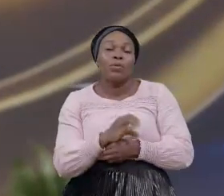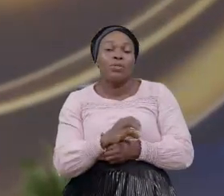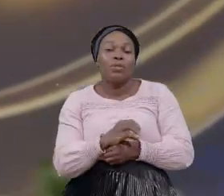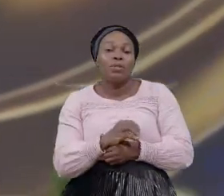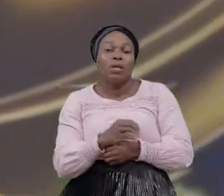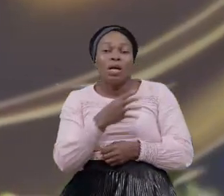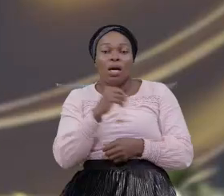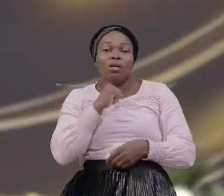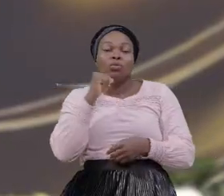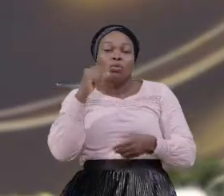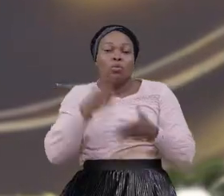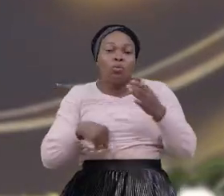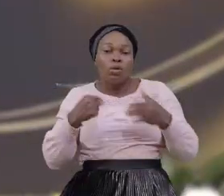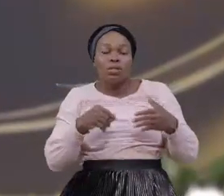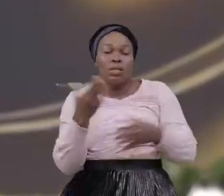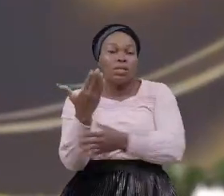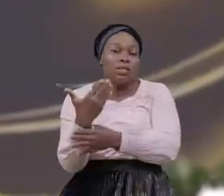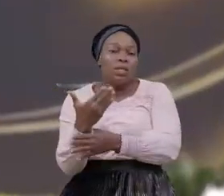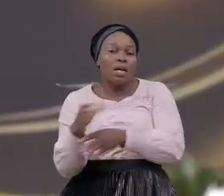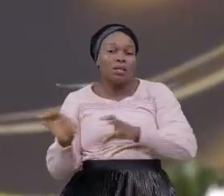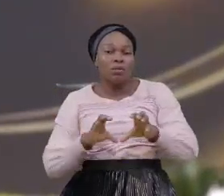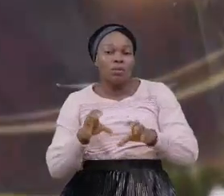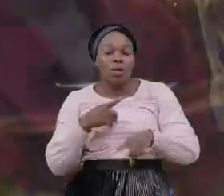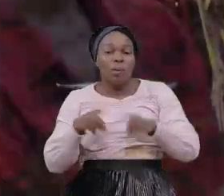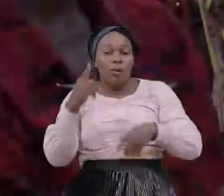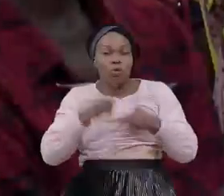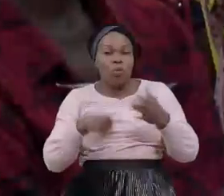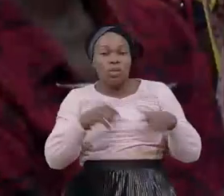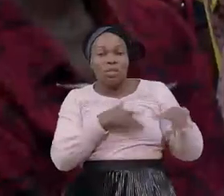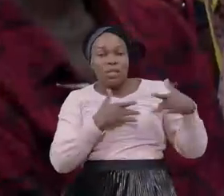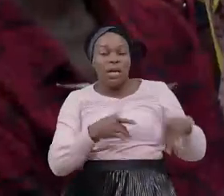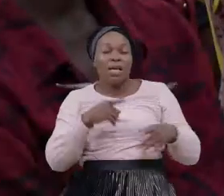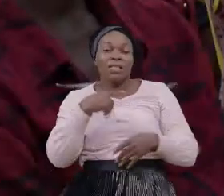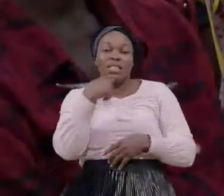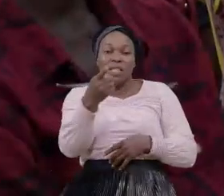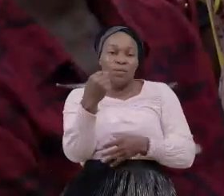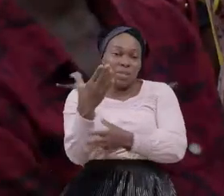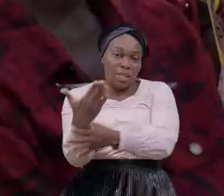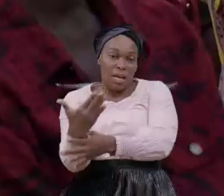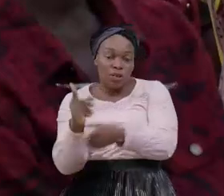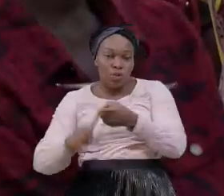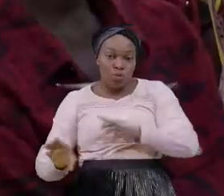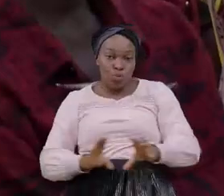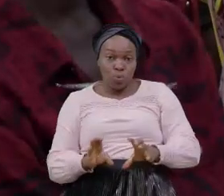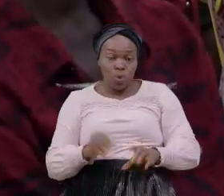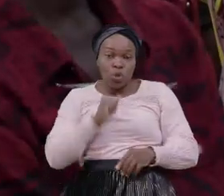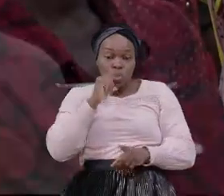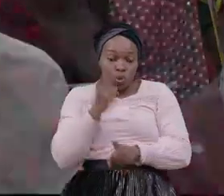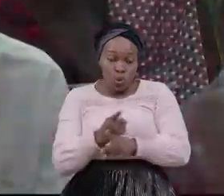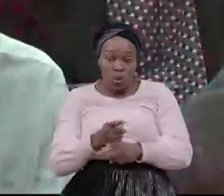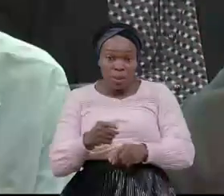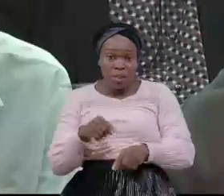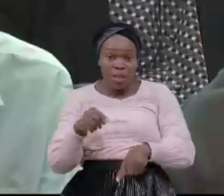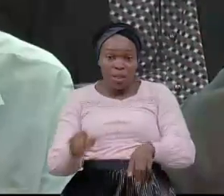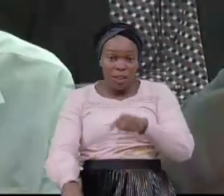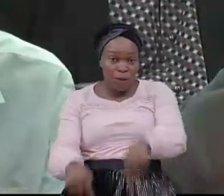the heart moves the hand to do. It's not how the legs run, it's what the heart makes